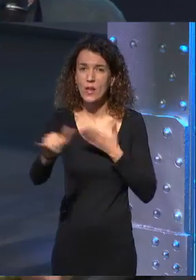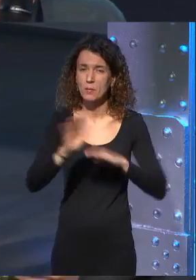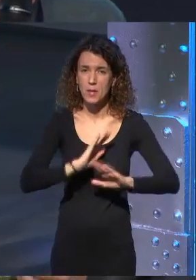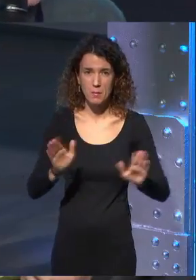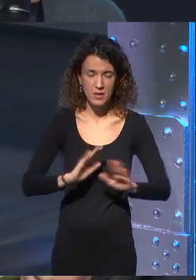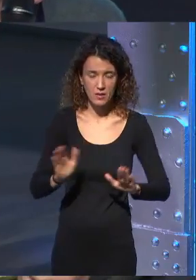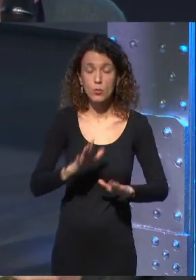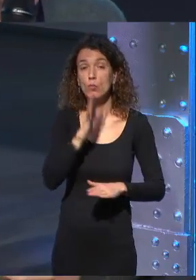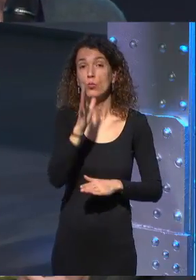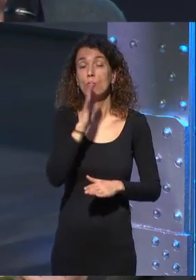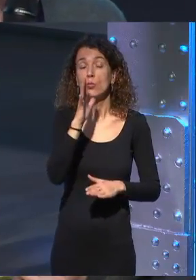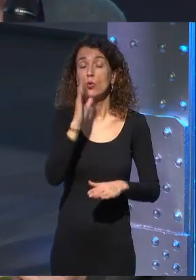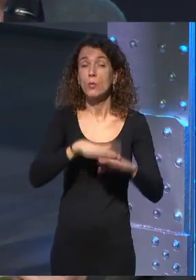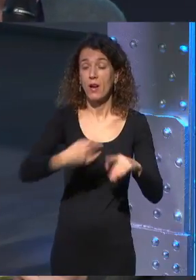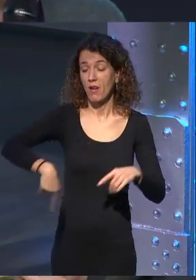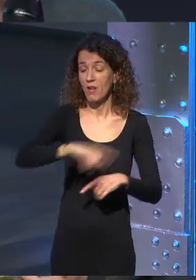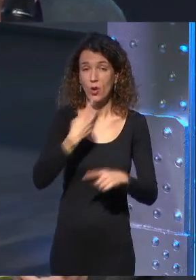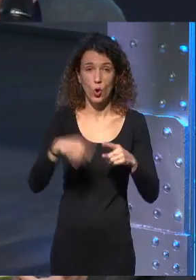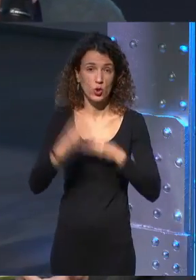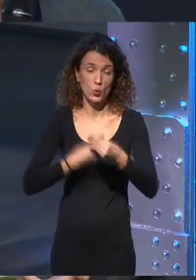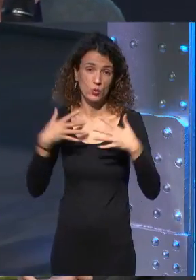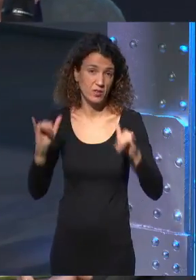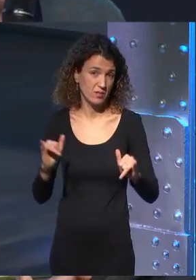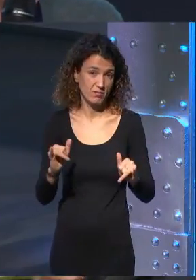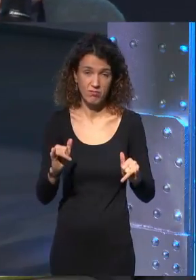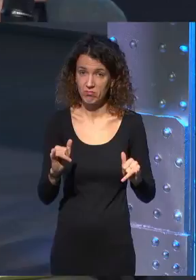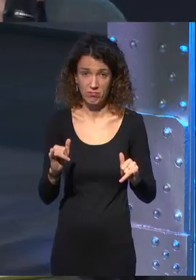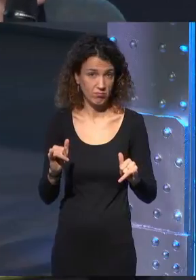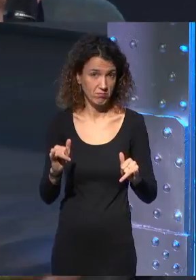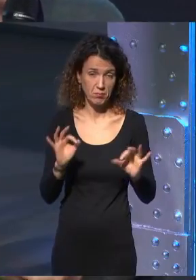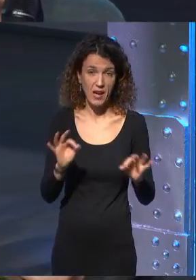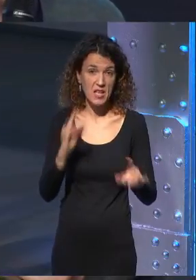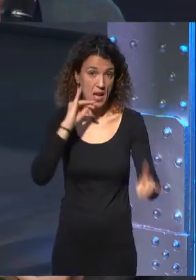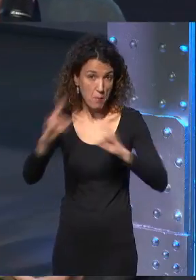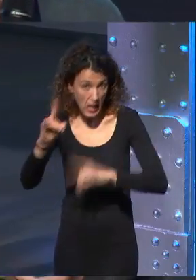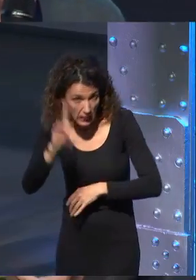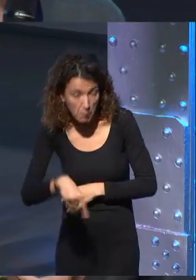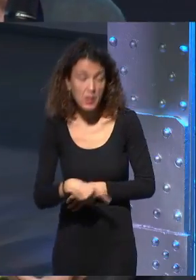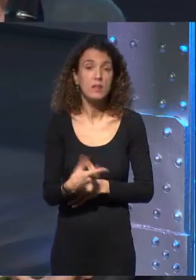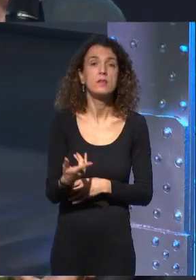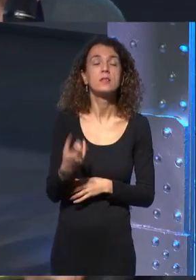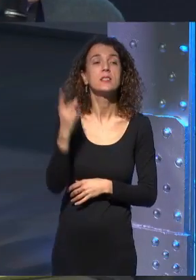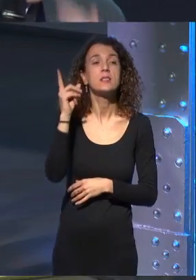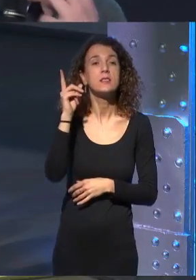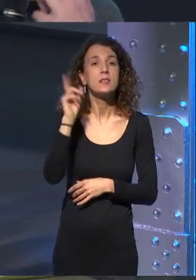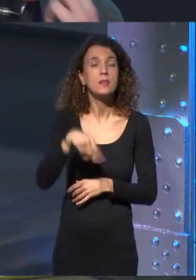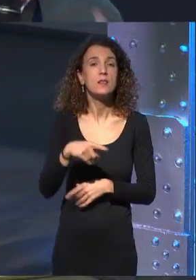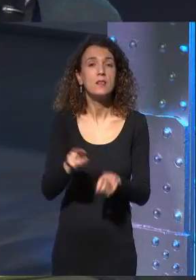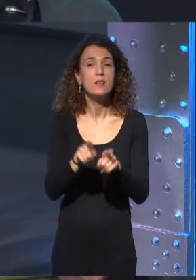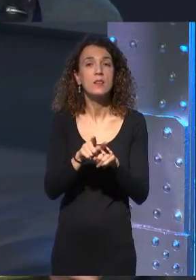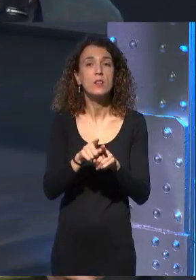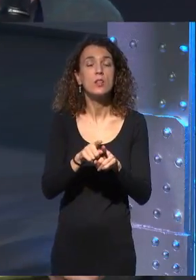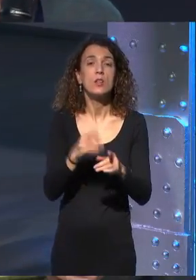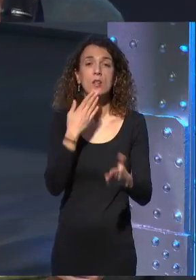I only use it for Instagram and WhatsApp, because I don't use it for anything else, and for calling,